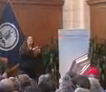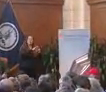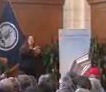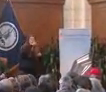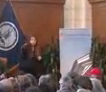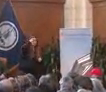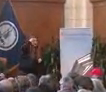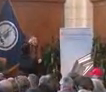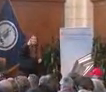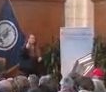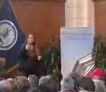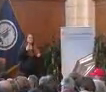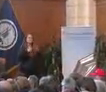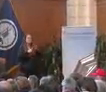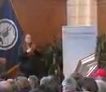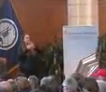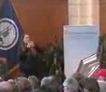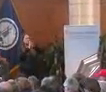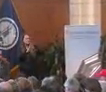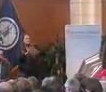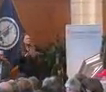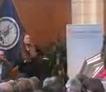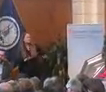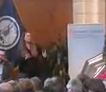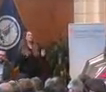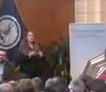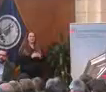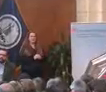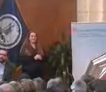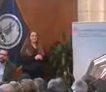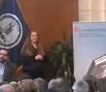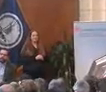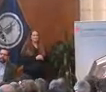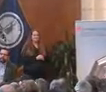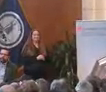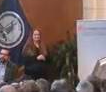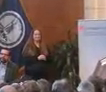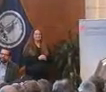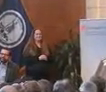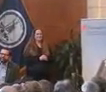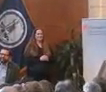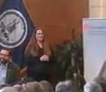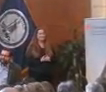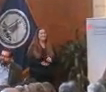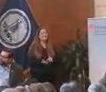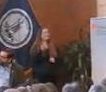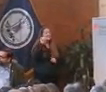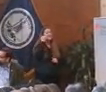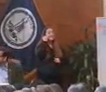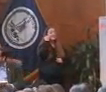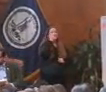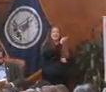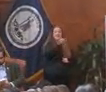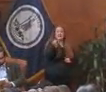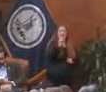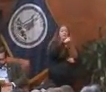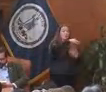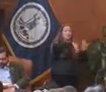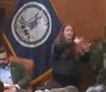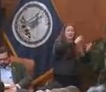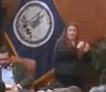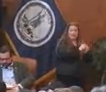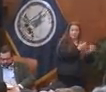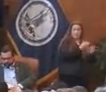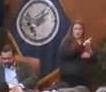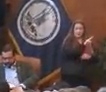or allegations of partisan imbalance. The list of guests with whom Batten students have interacted includes Governor